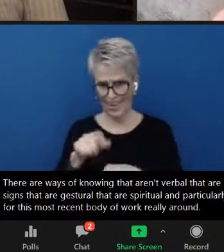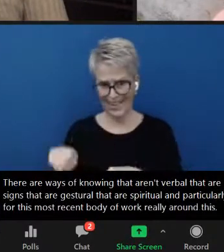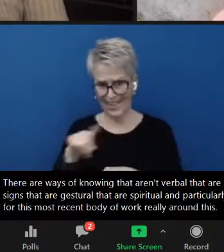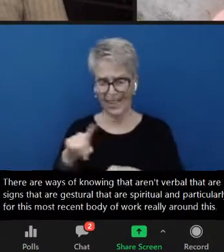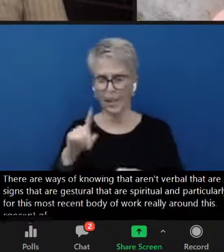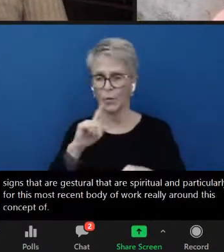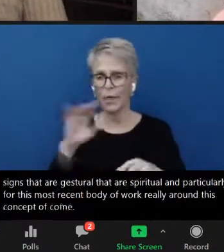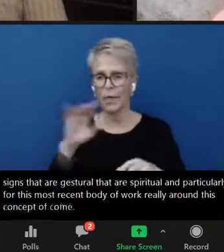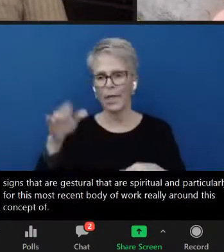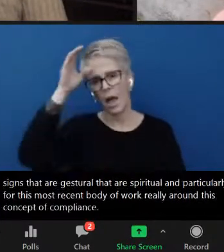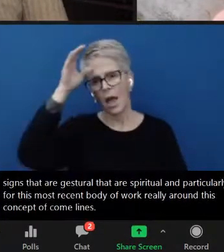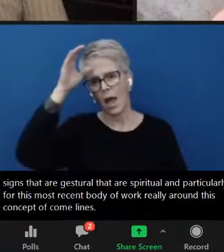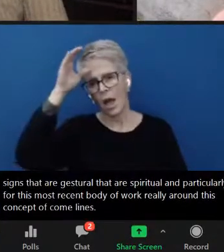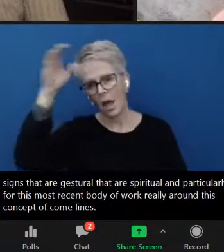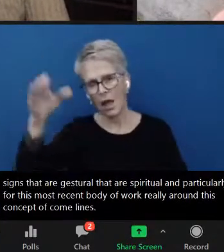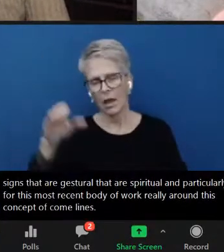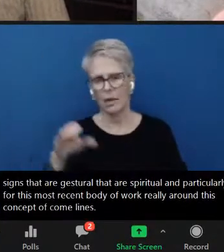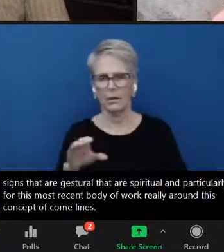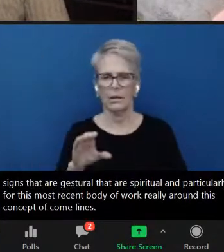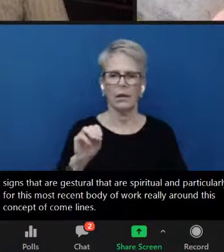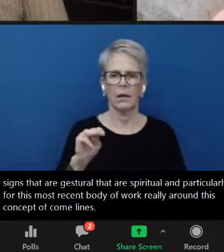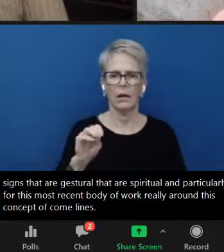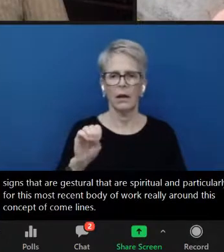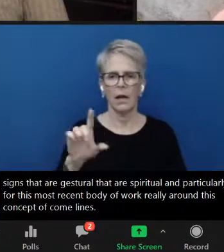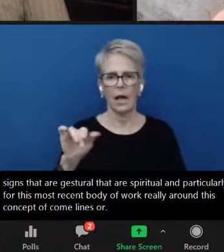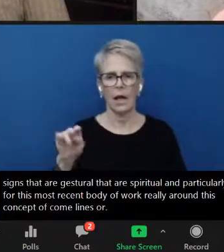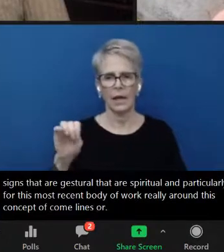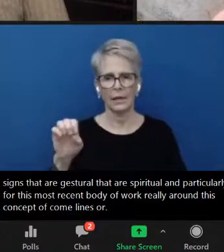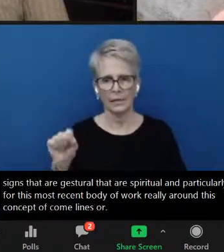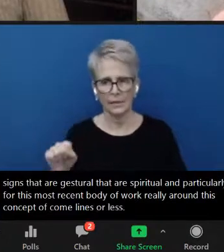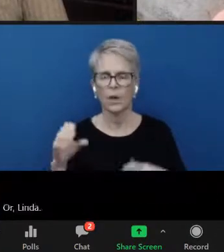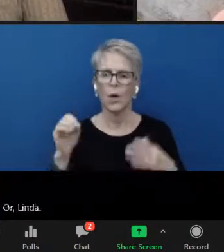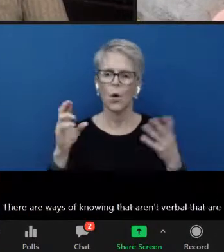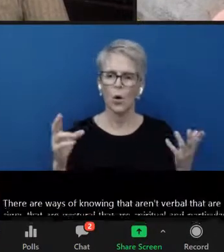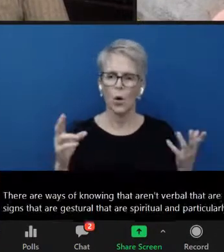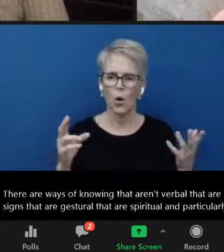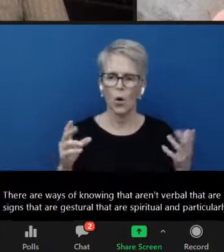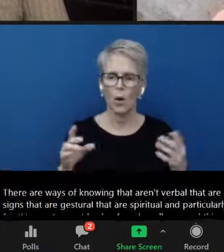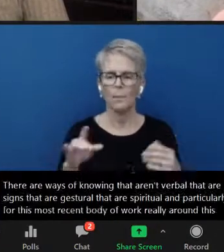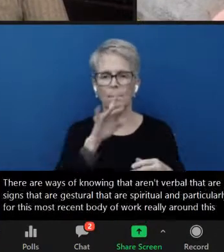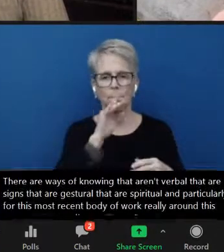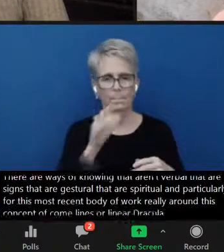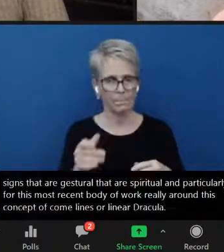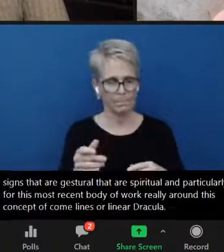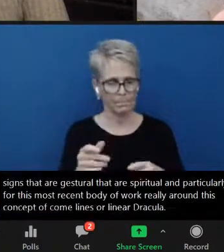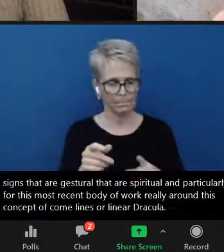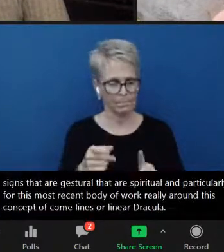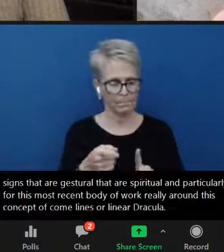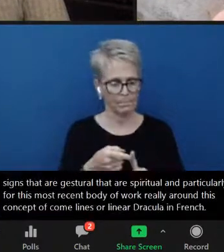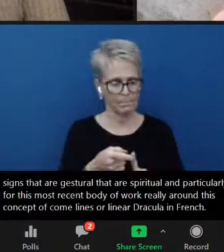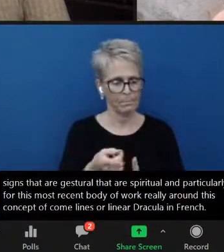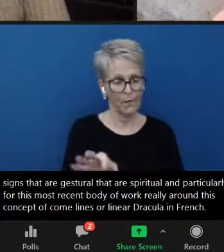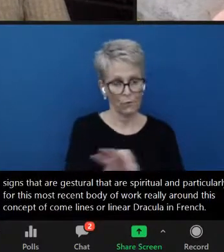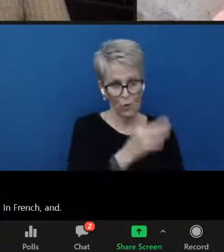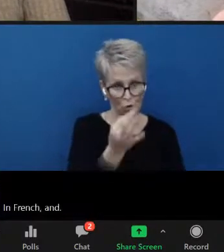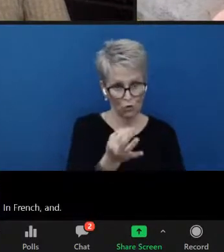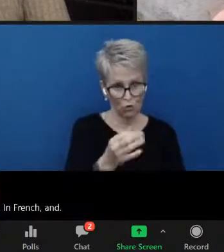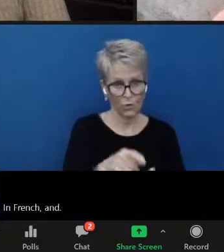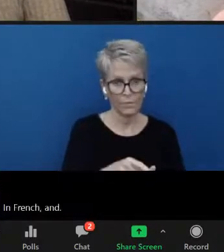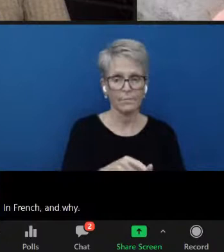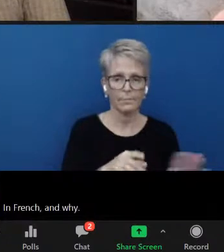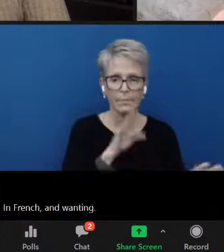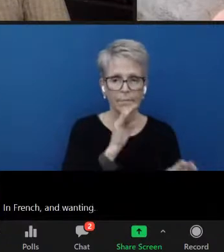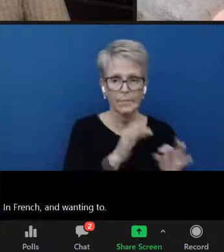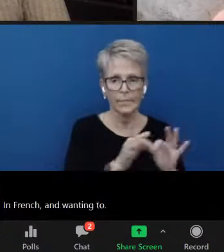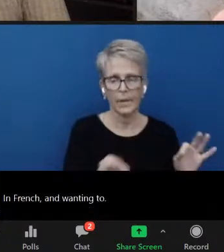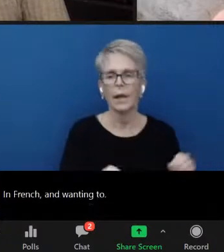this concept of come lines, or ligne d'éjaculat in French, and